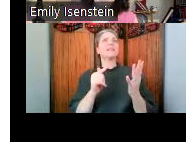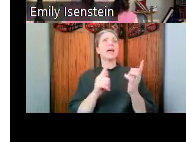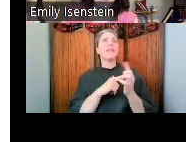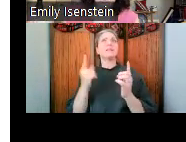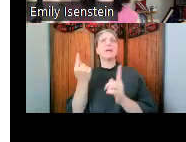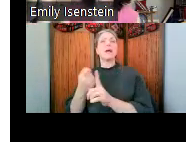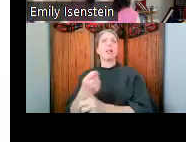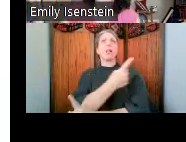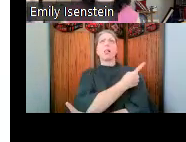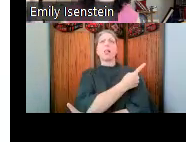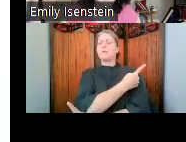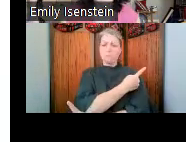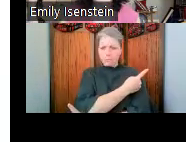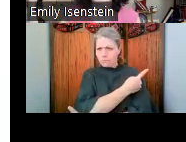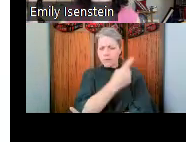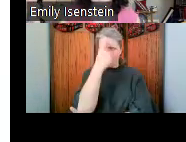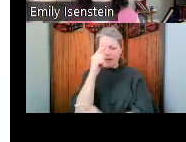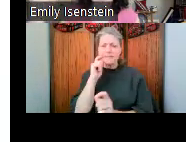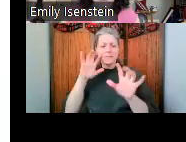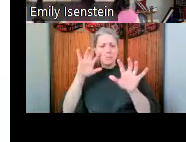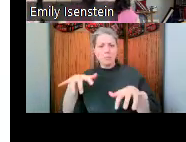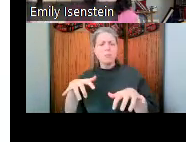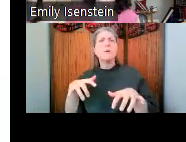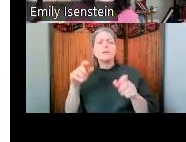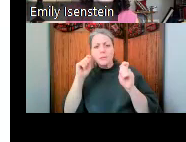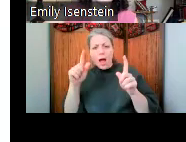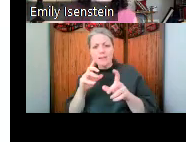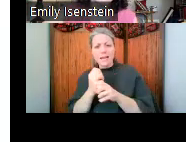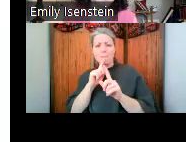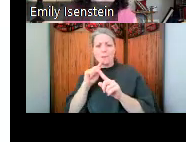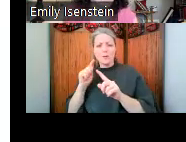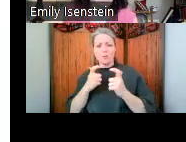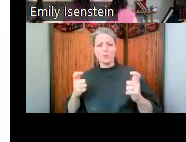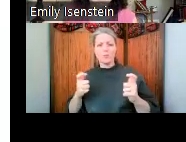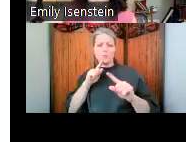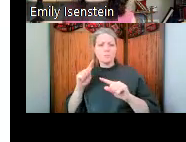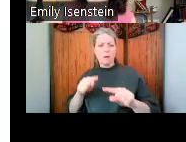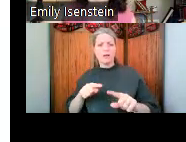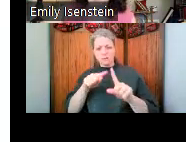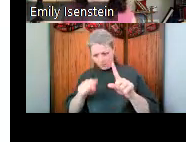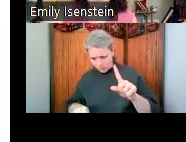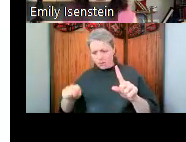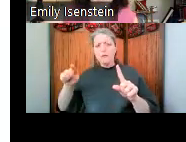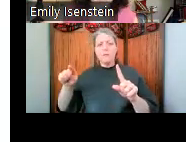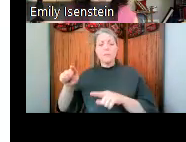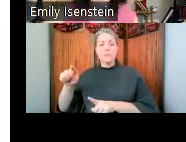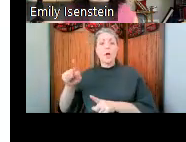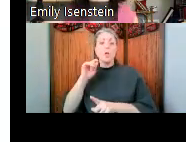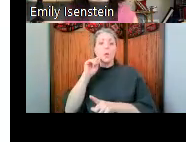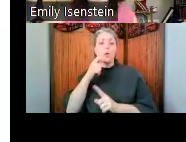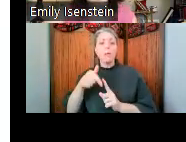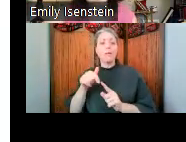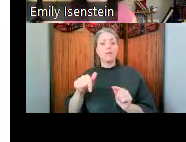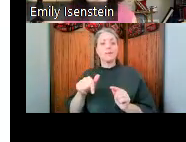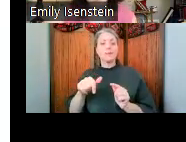that expectation, it's more surprising and we get that bigger response. And what's cool about this type of project